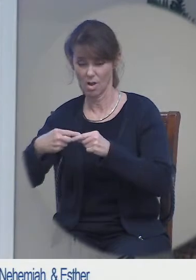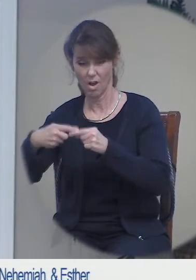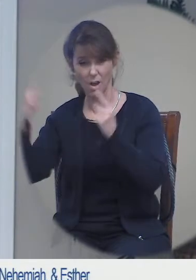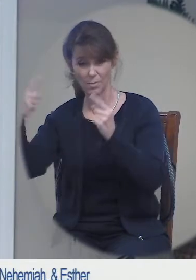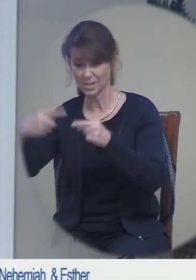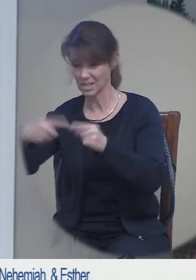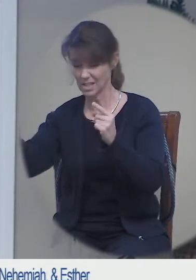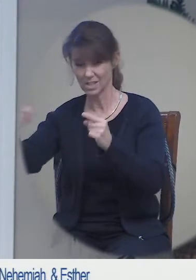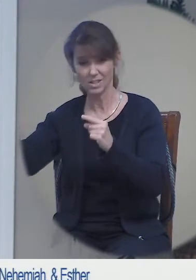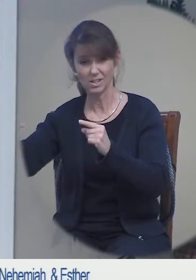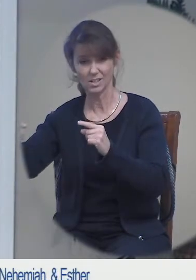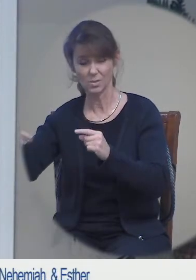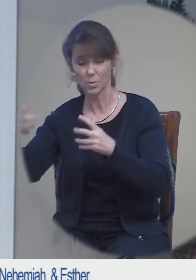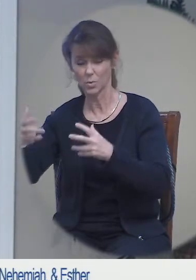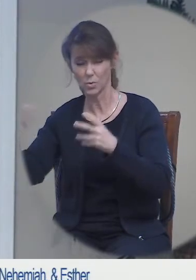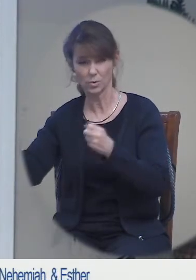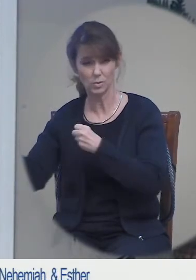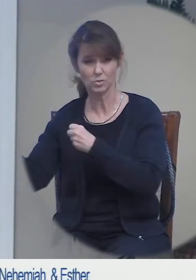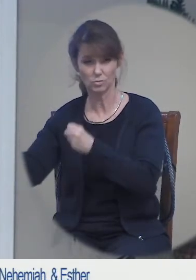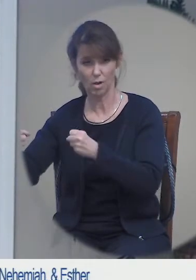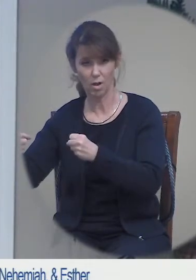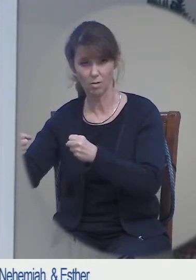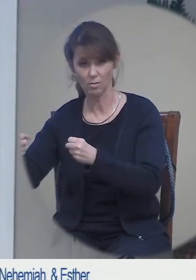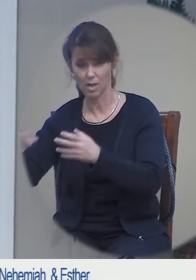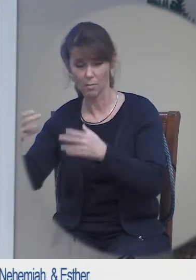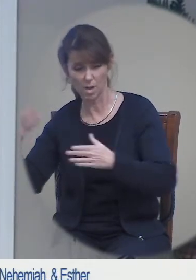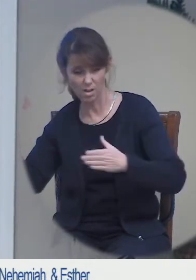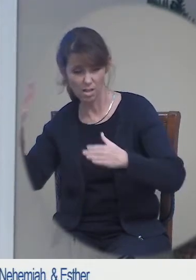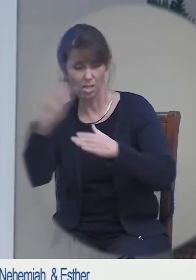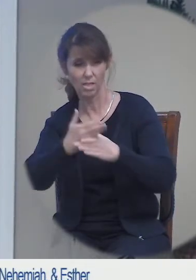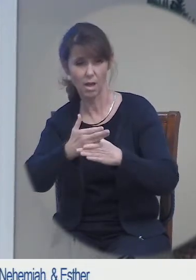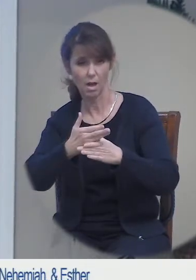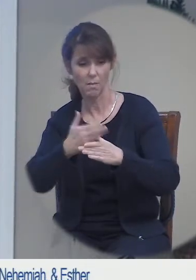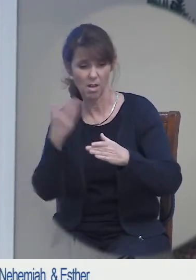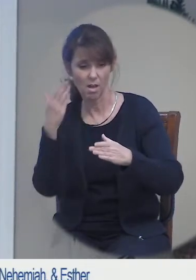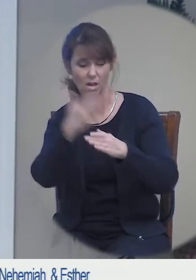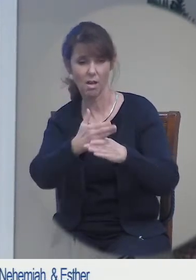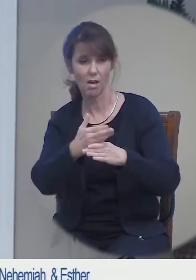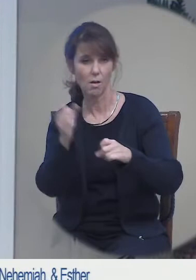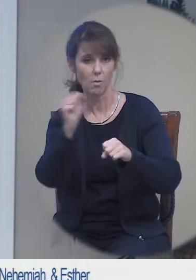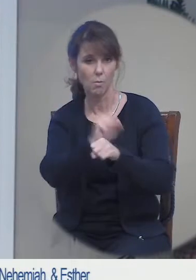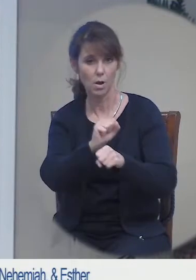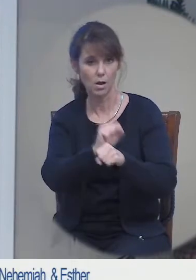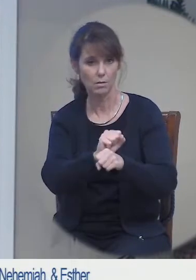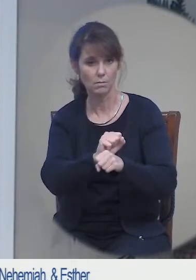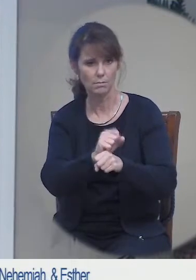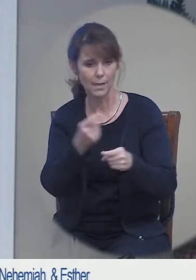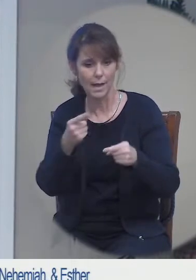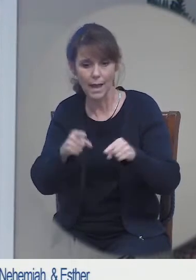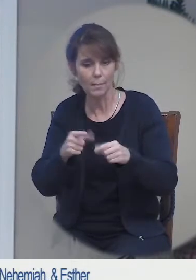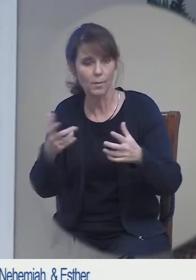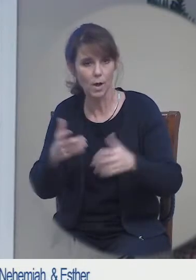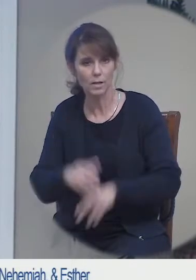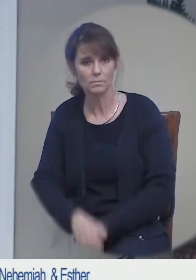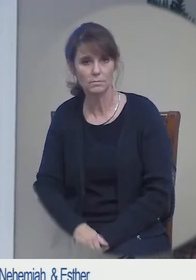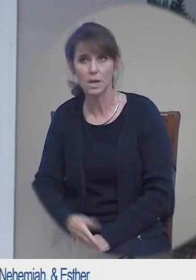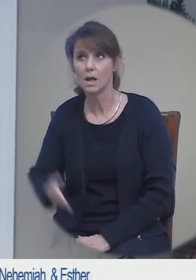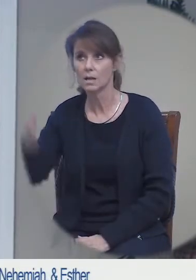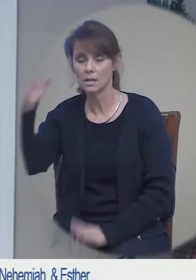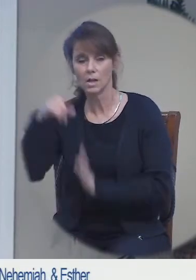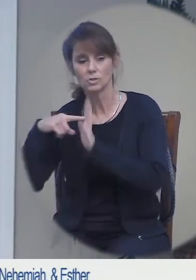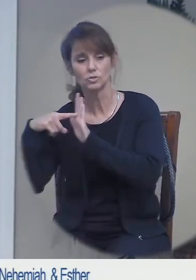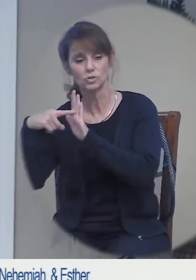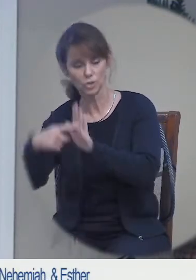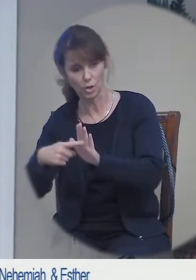to happen was to cause people to be frightened and stop working. But you know what happened? God shows his triumph